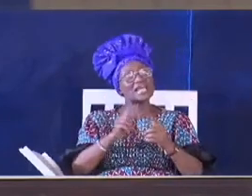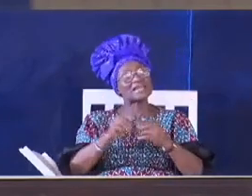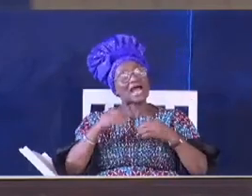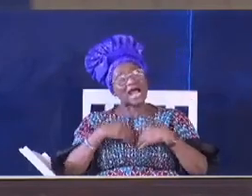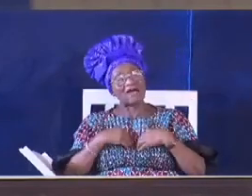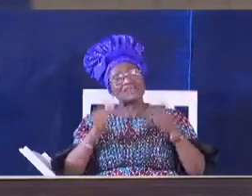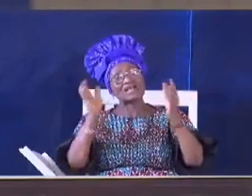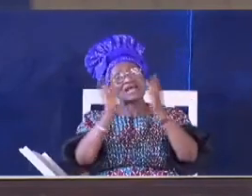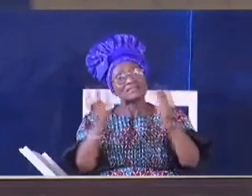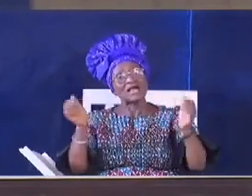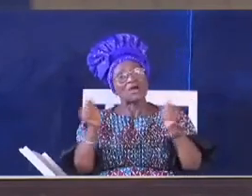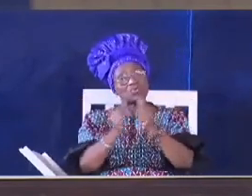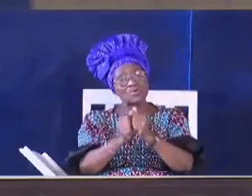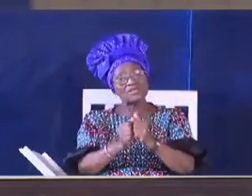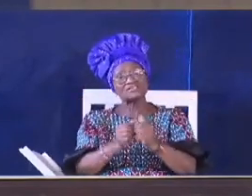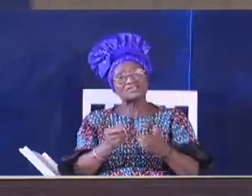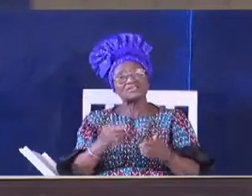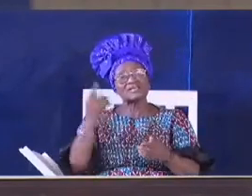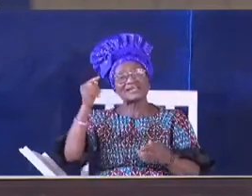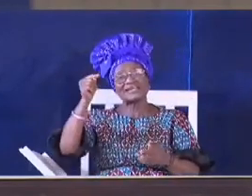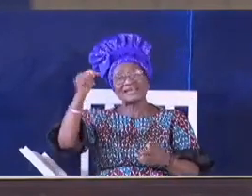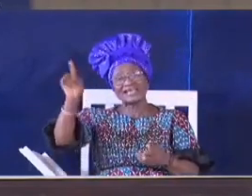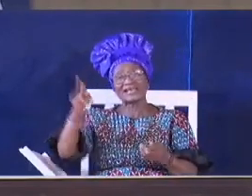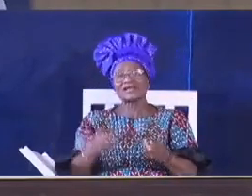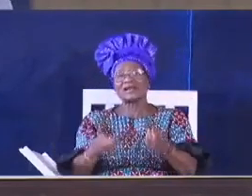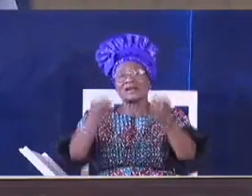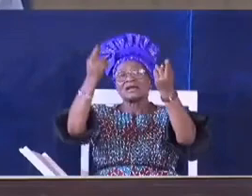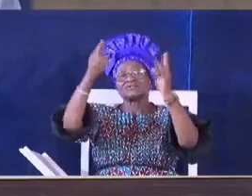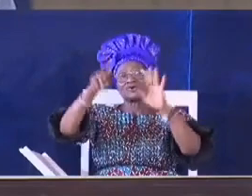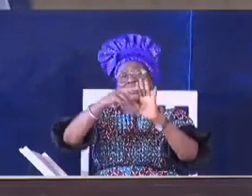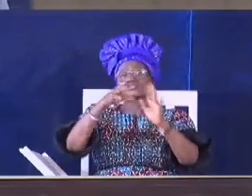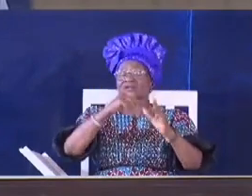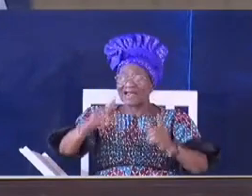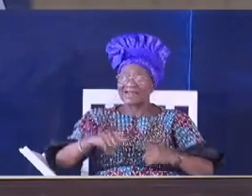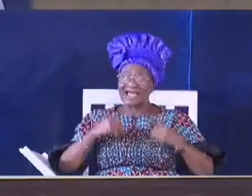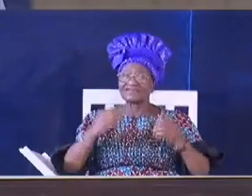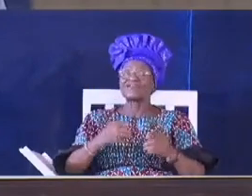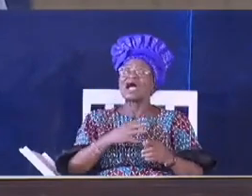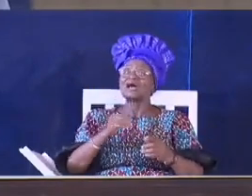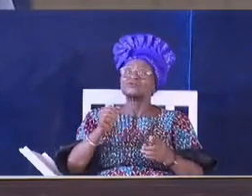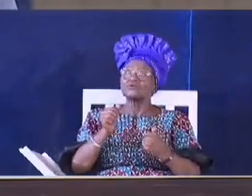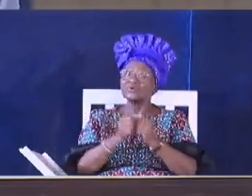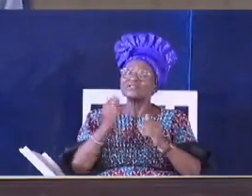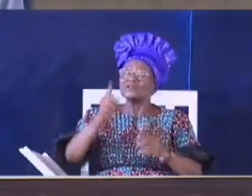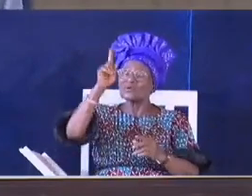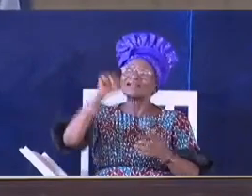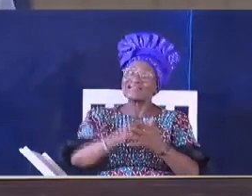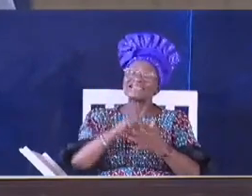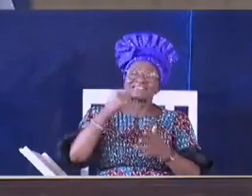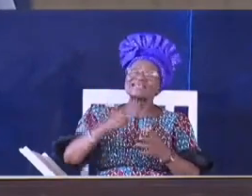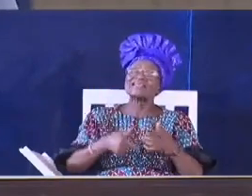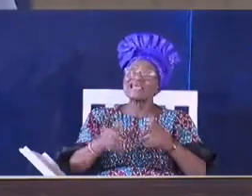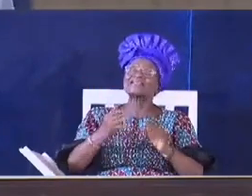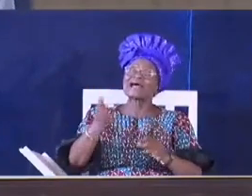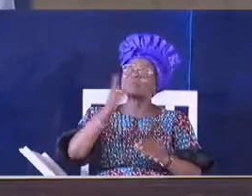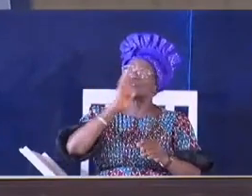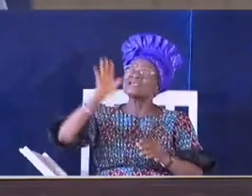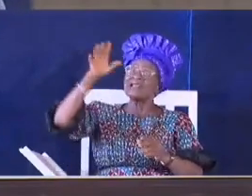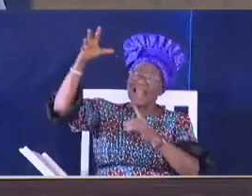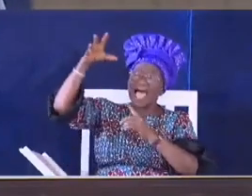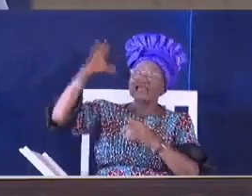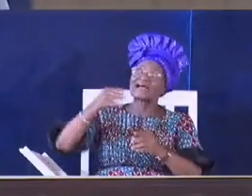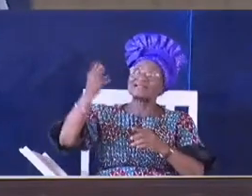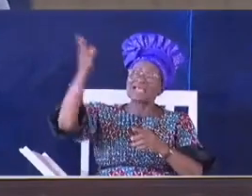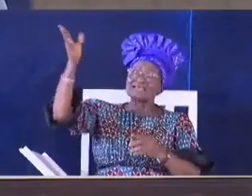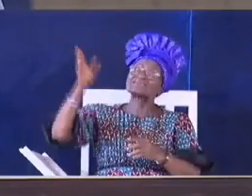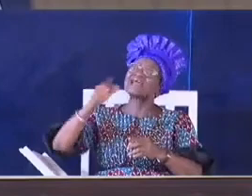the life. She had an encounter with the one who will say, let there be light, and there will be light. She had an encounter to the one who